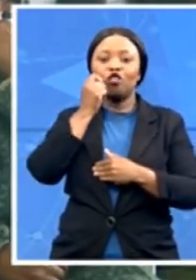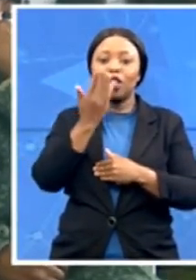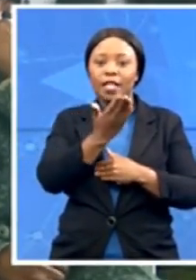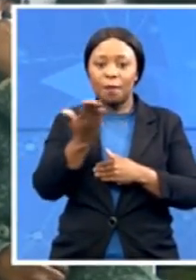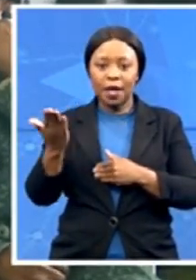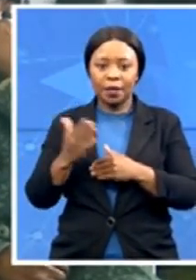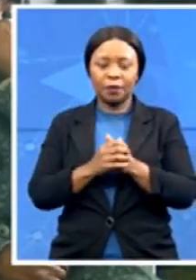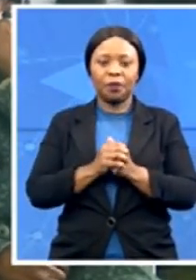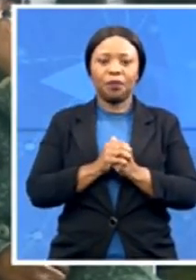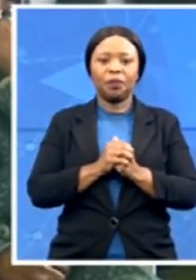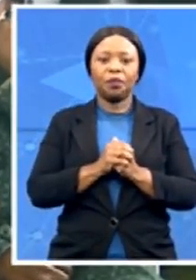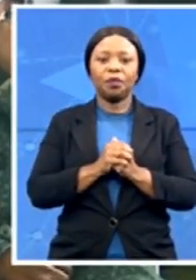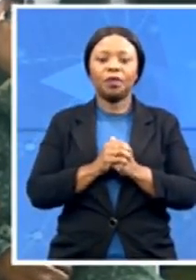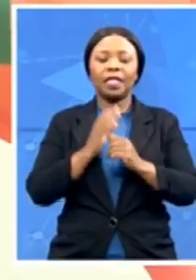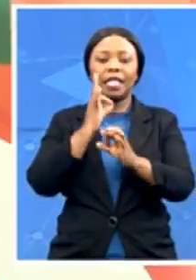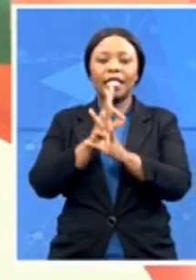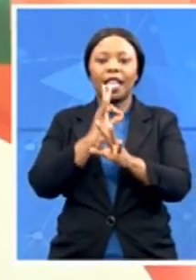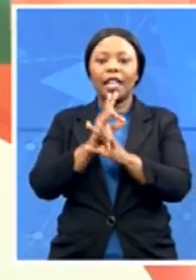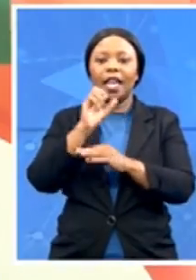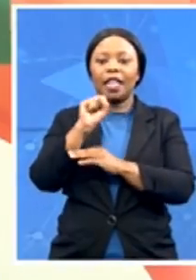tatustole ospetelele nkubo,